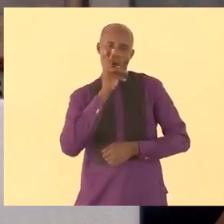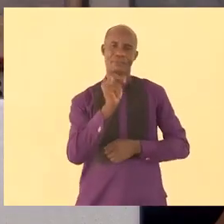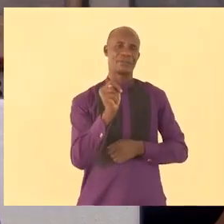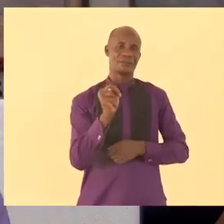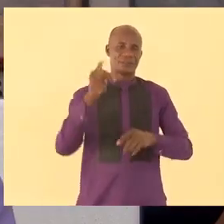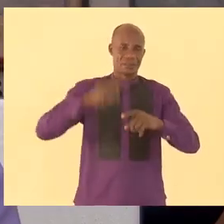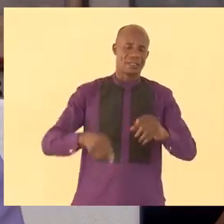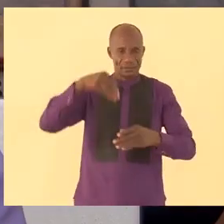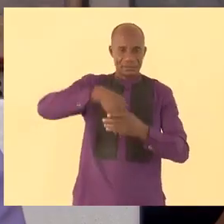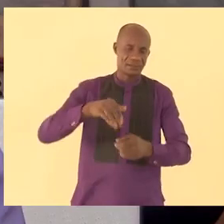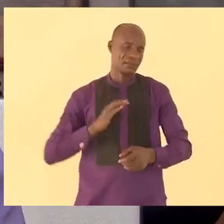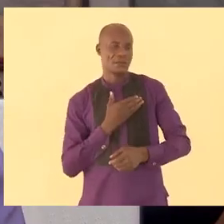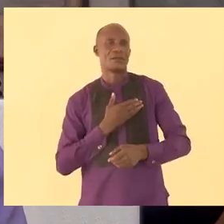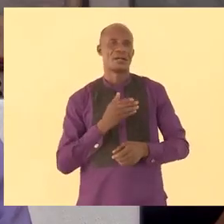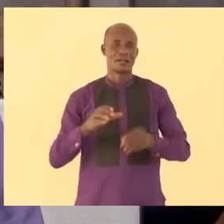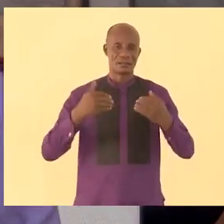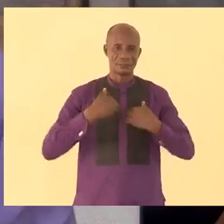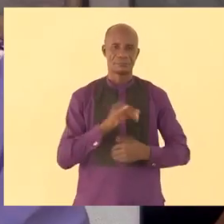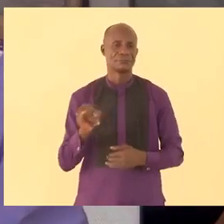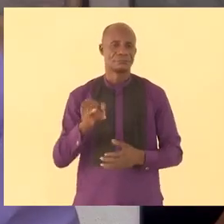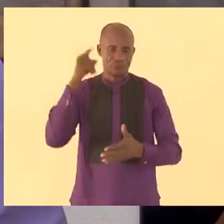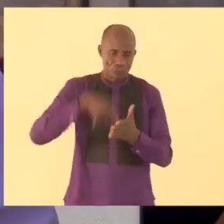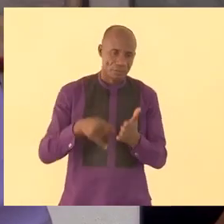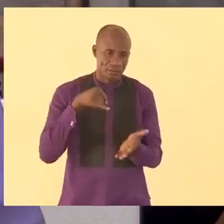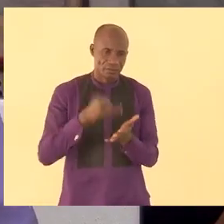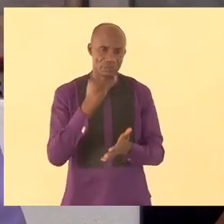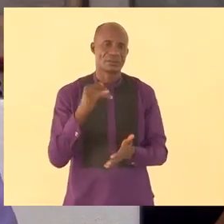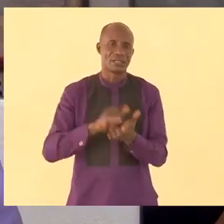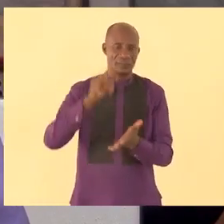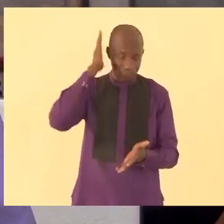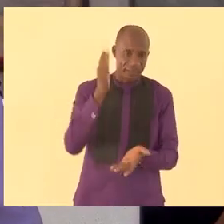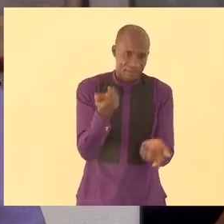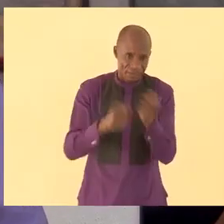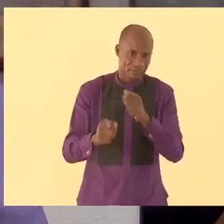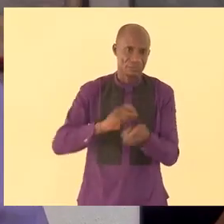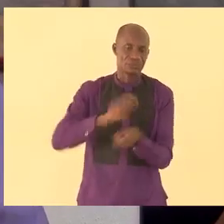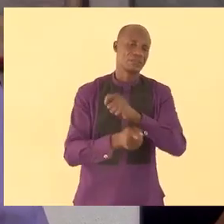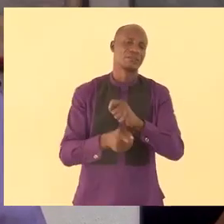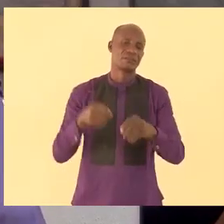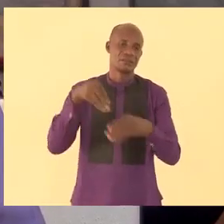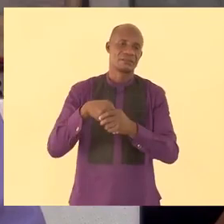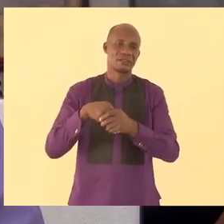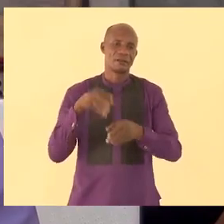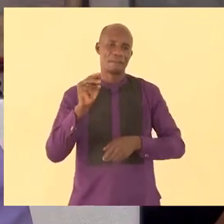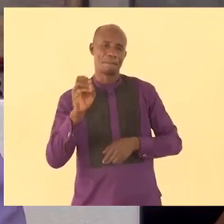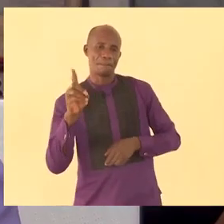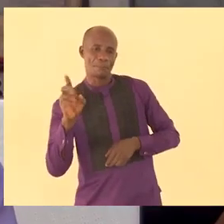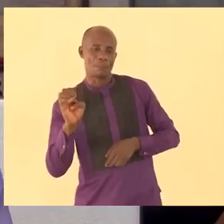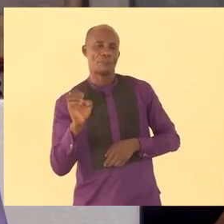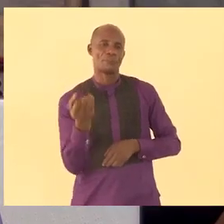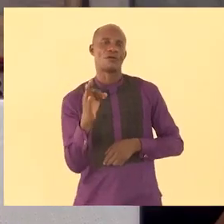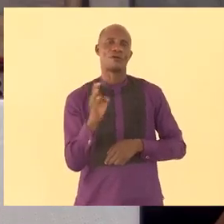being than in our having. What is it that will change in your mode of being?